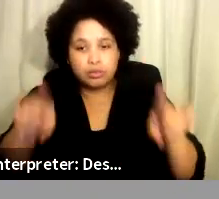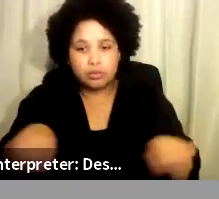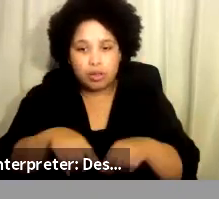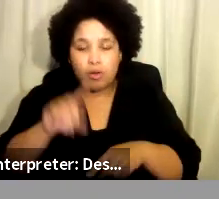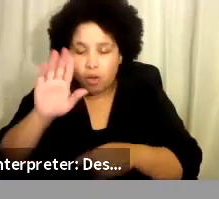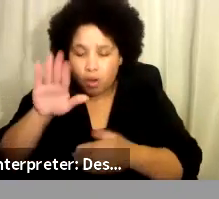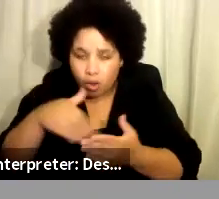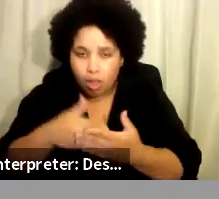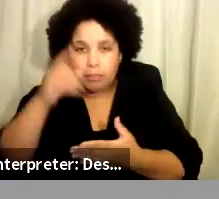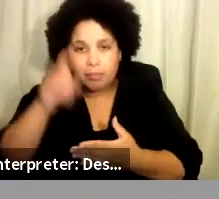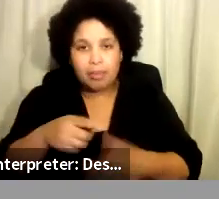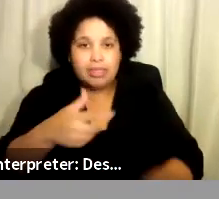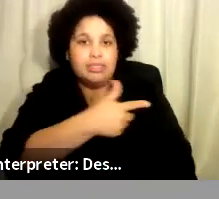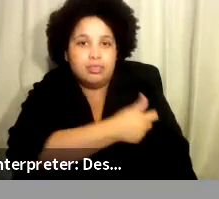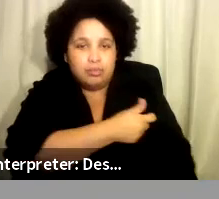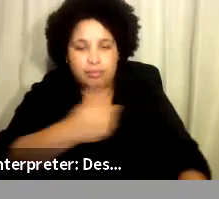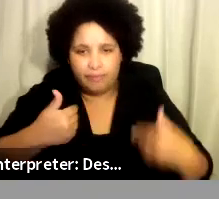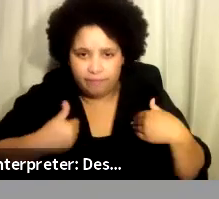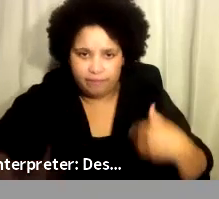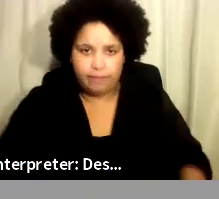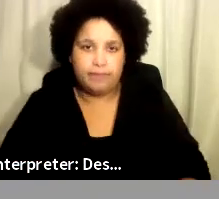be immunized.